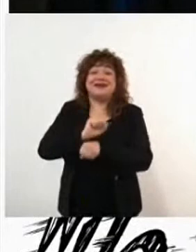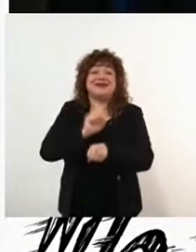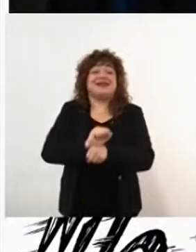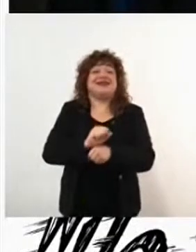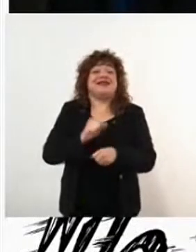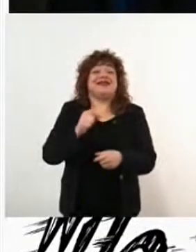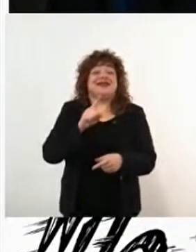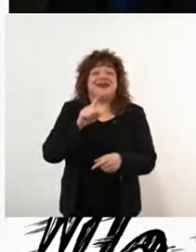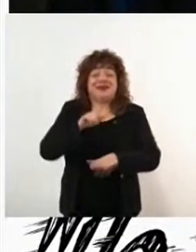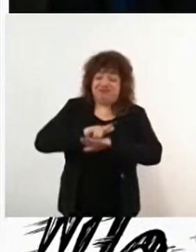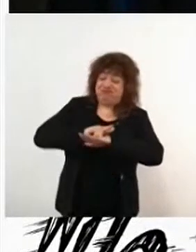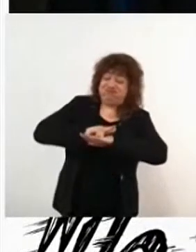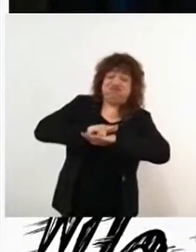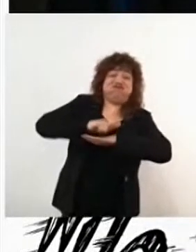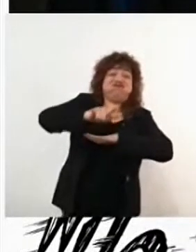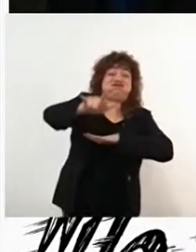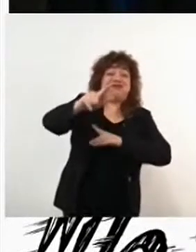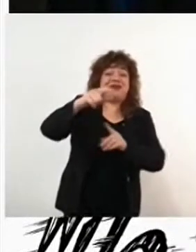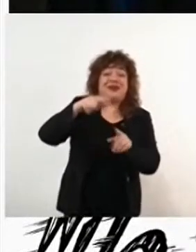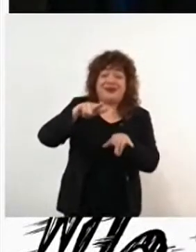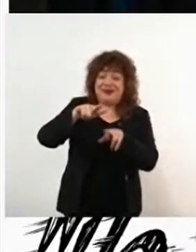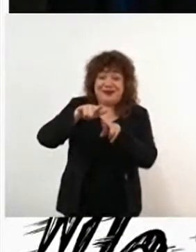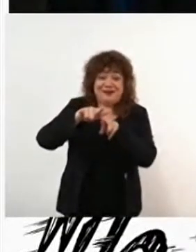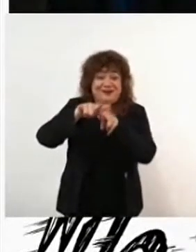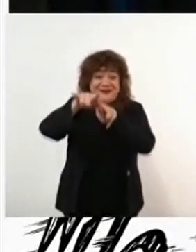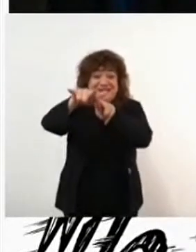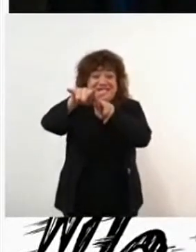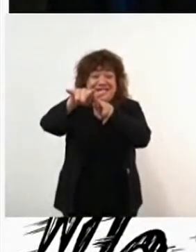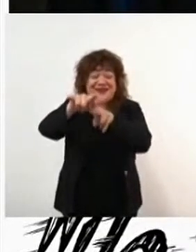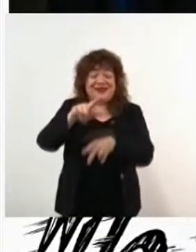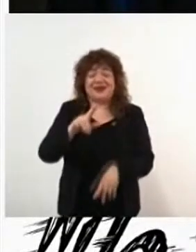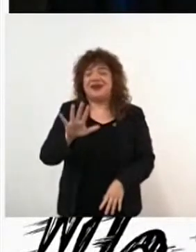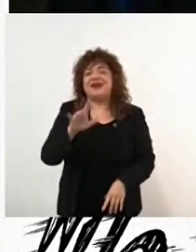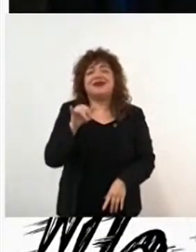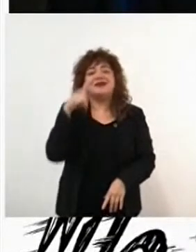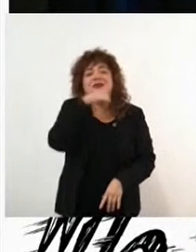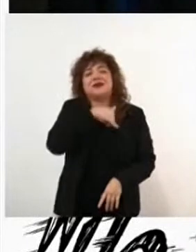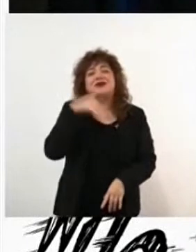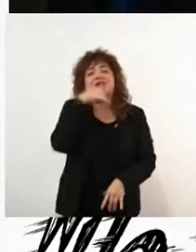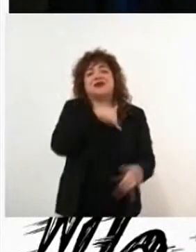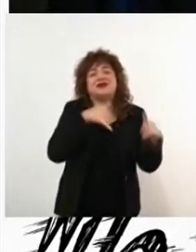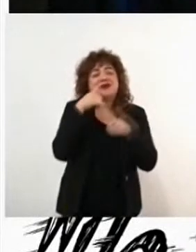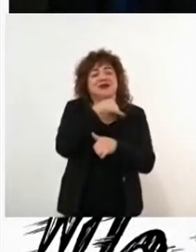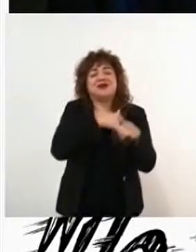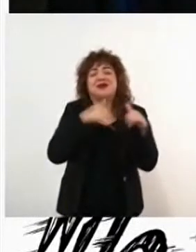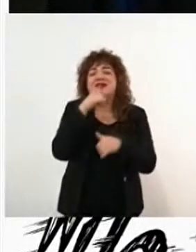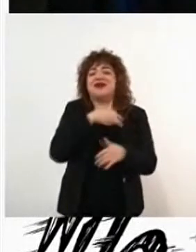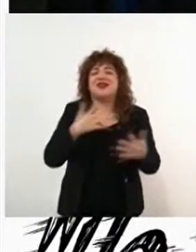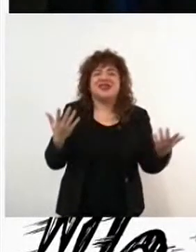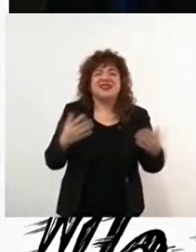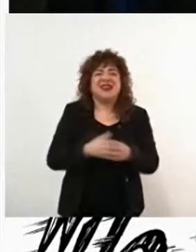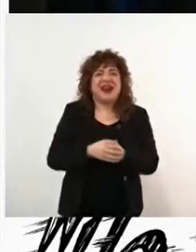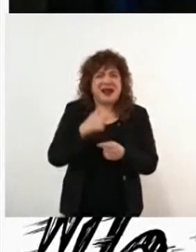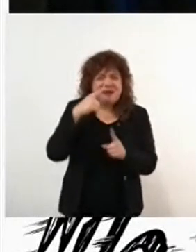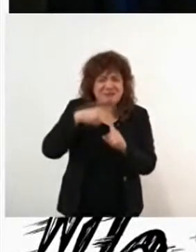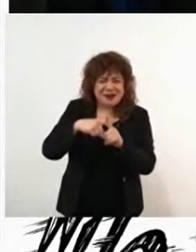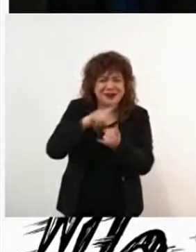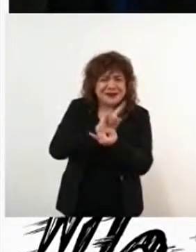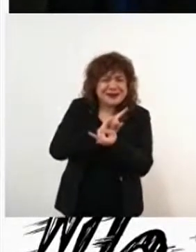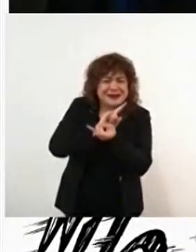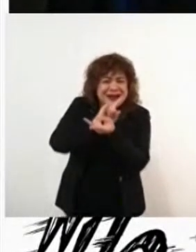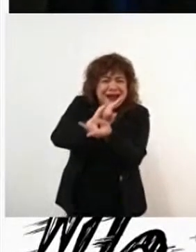giant rocket on its side, and putting, you know, satellites up into